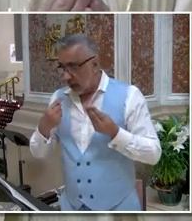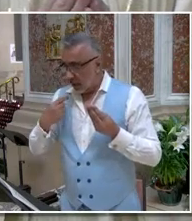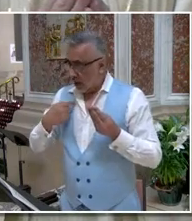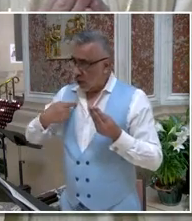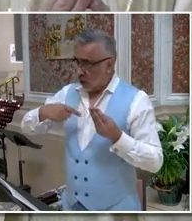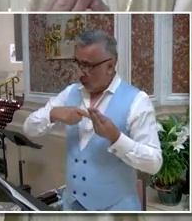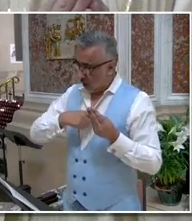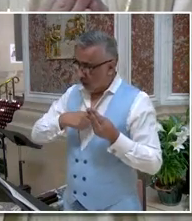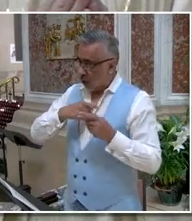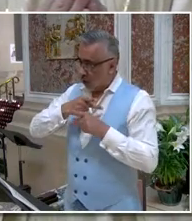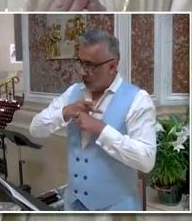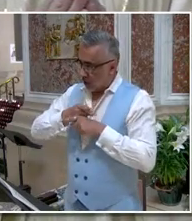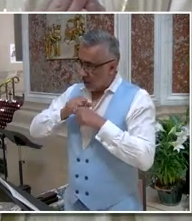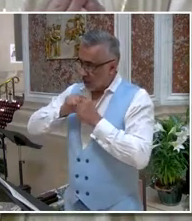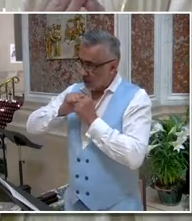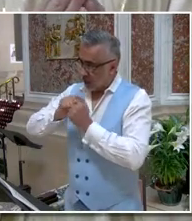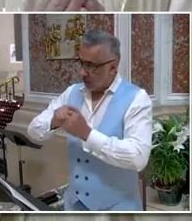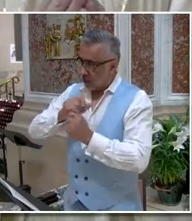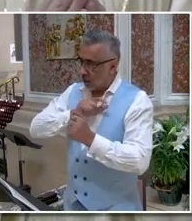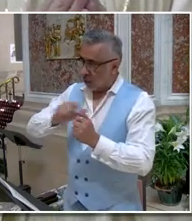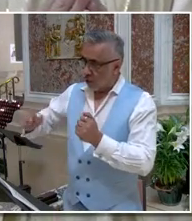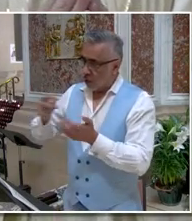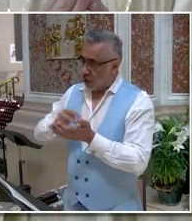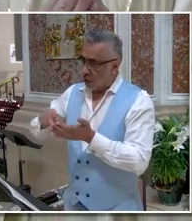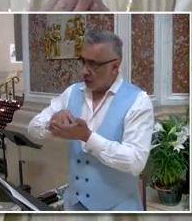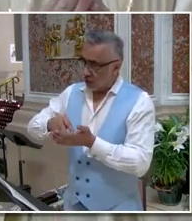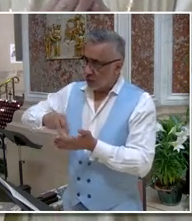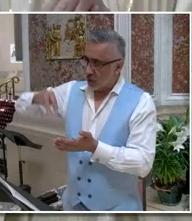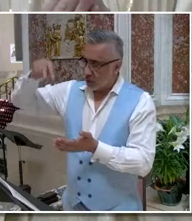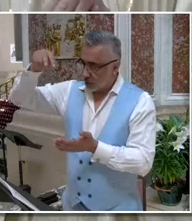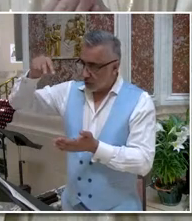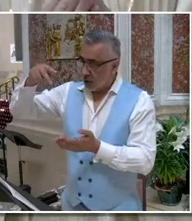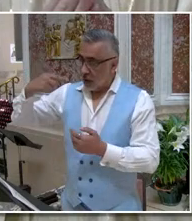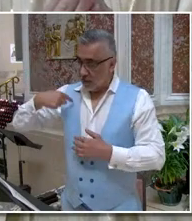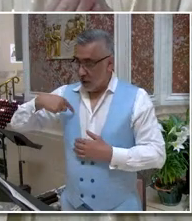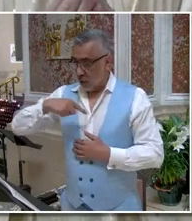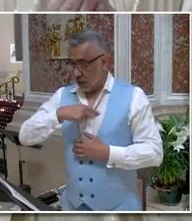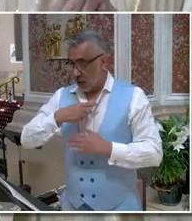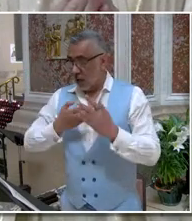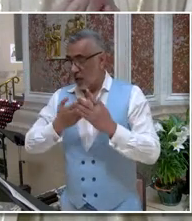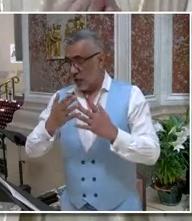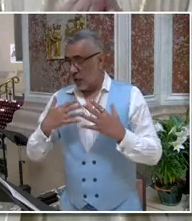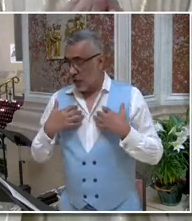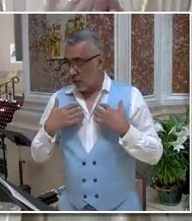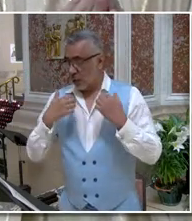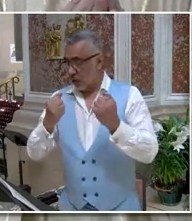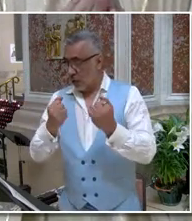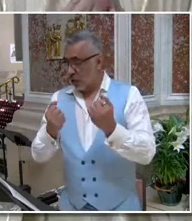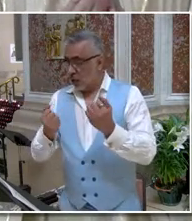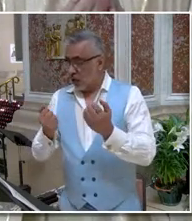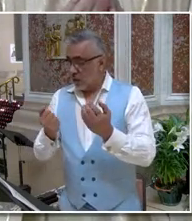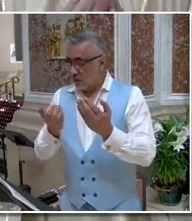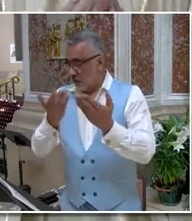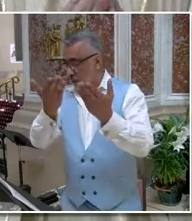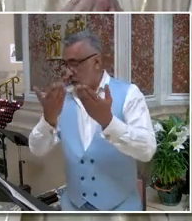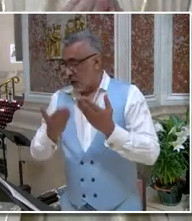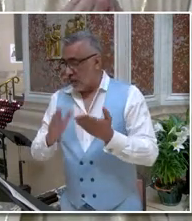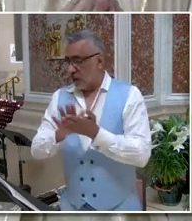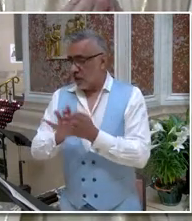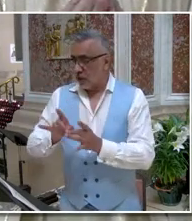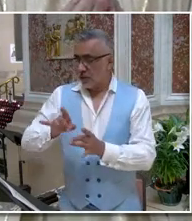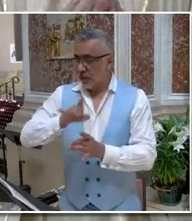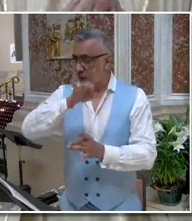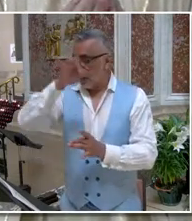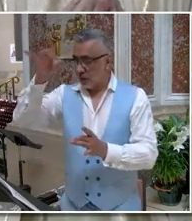the solemnity of the Lord's resurrection may, through the renewal brought by your Spirit,